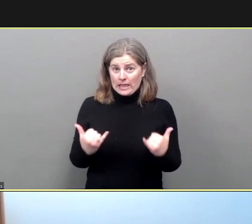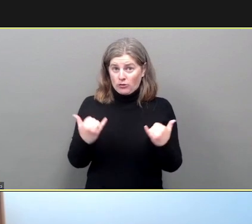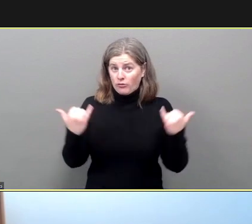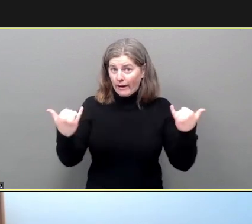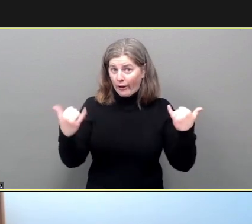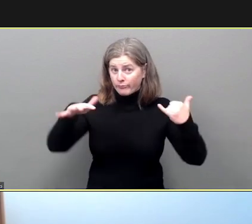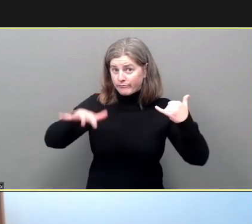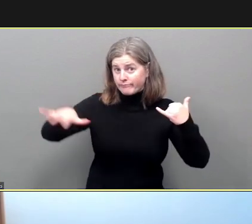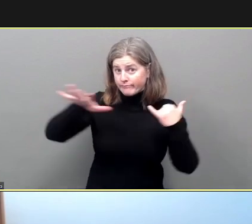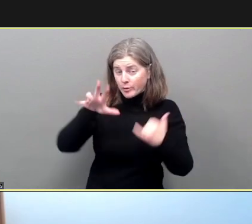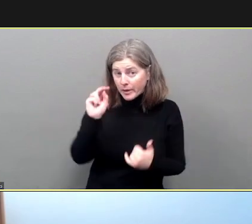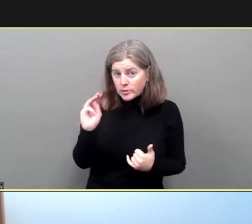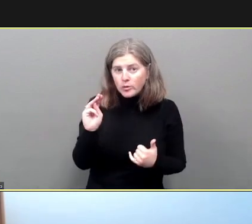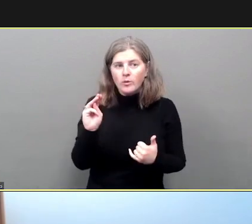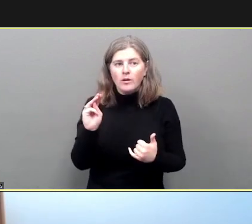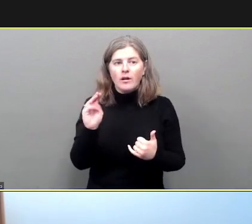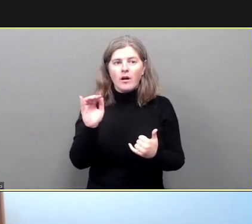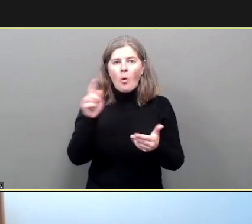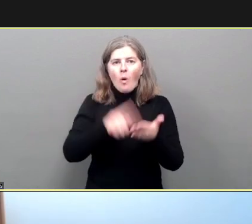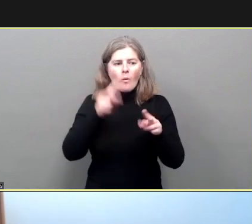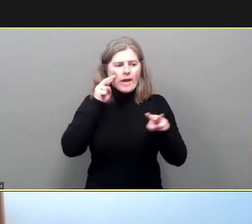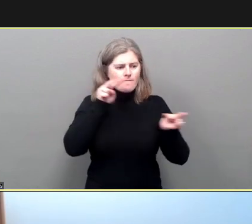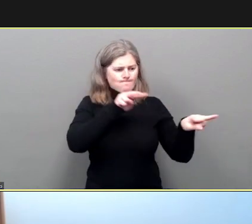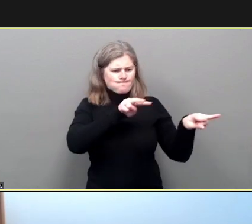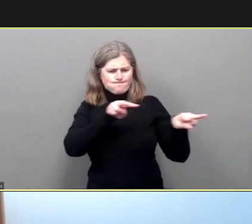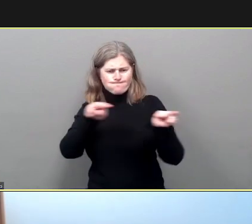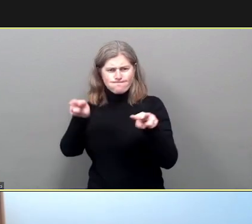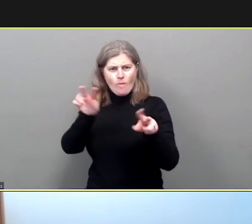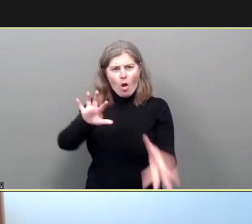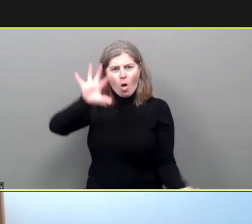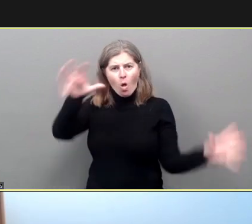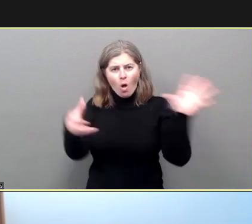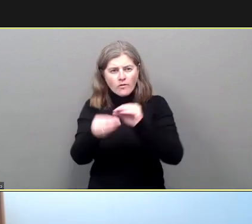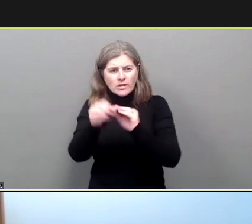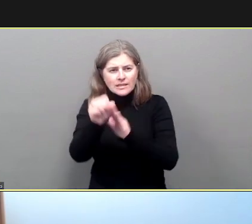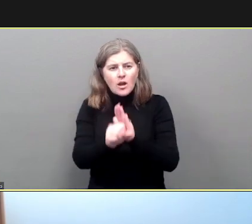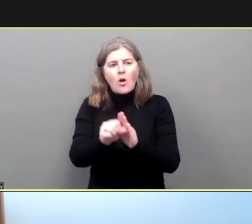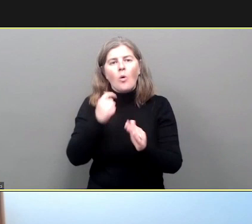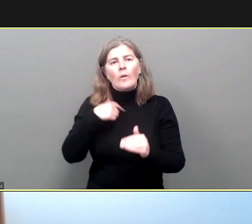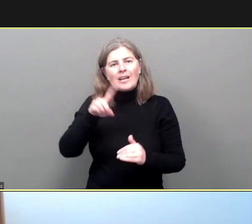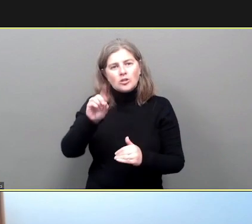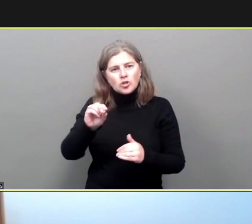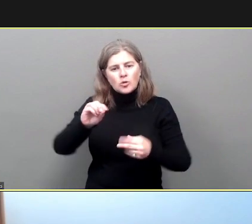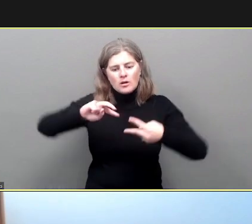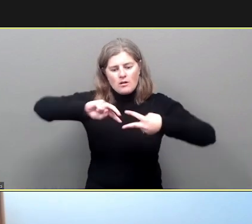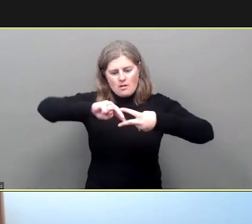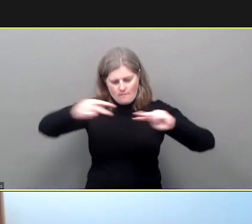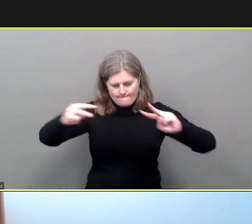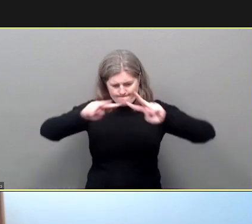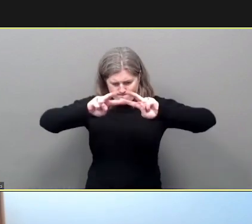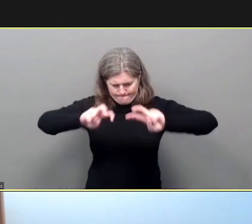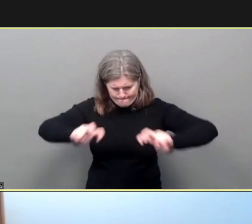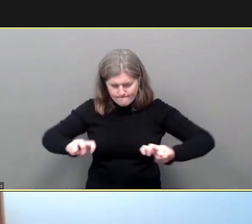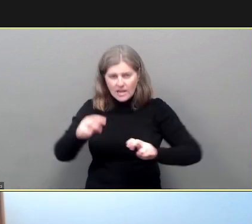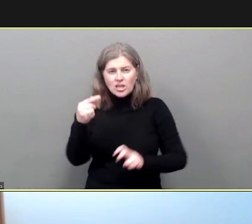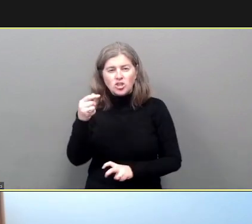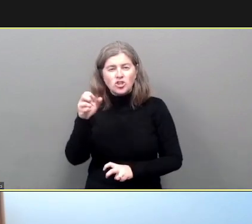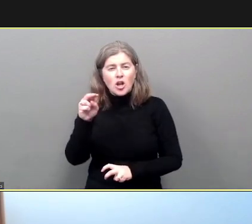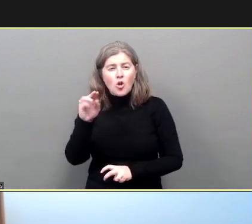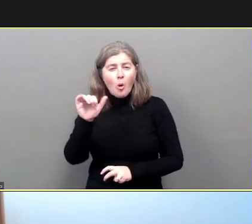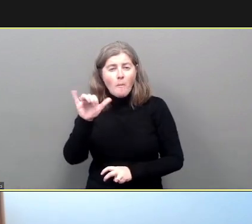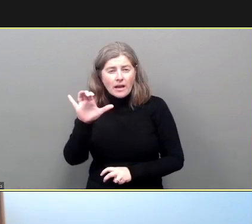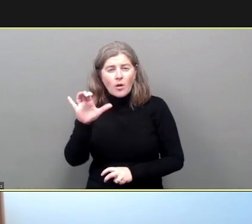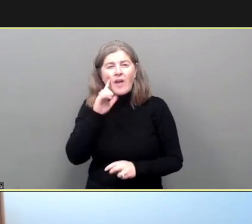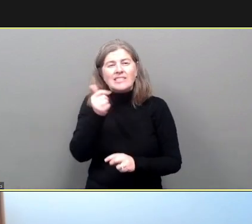the surveillance that we conduct in the state, we do genomic surveillance. We have a network of